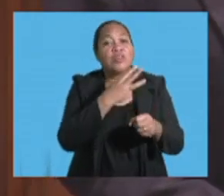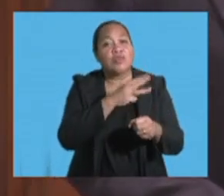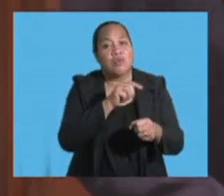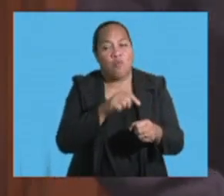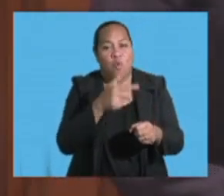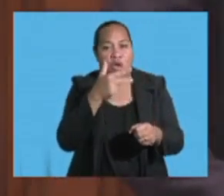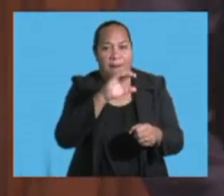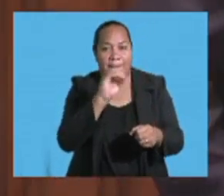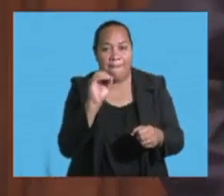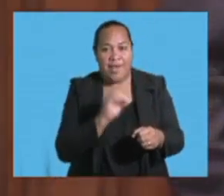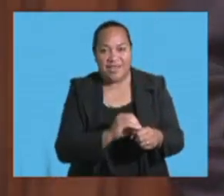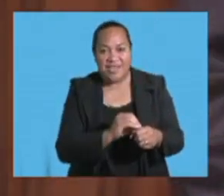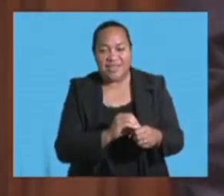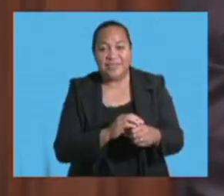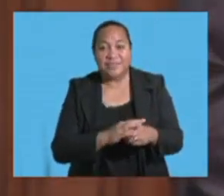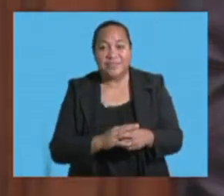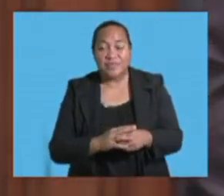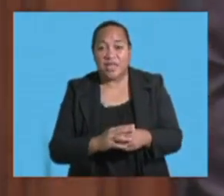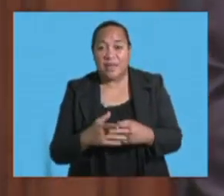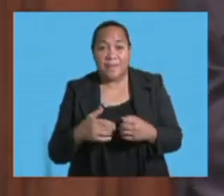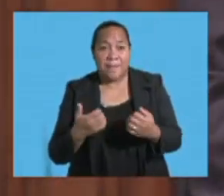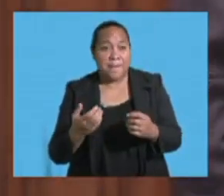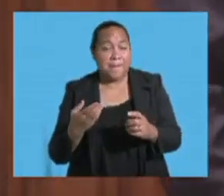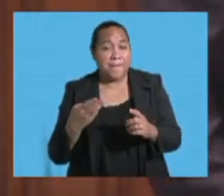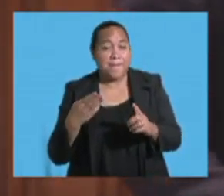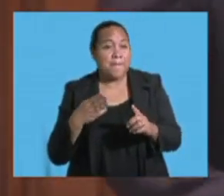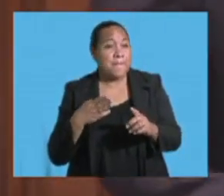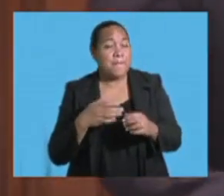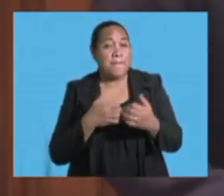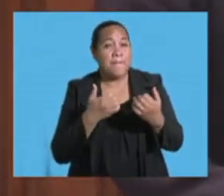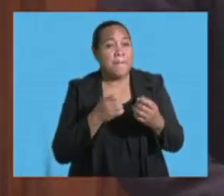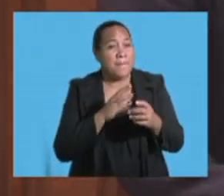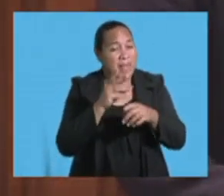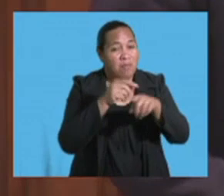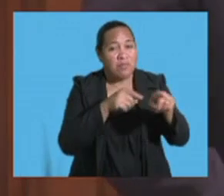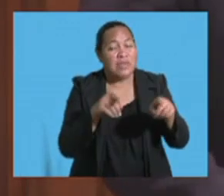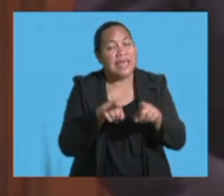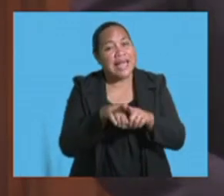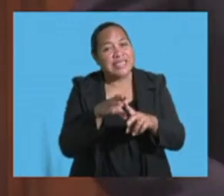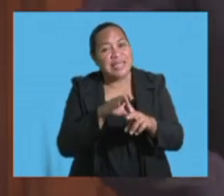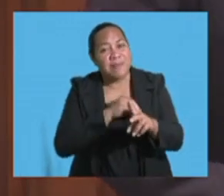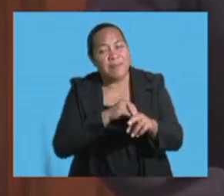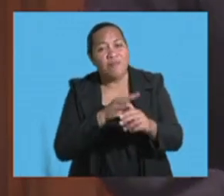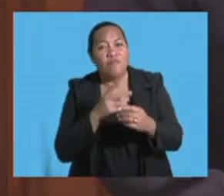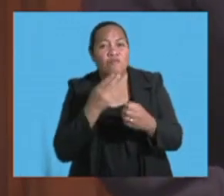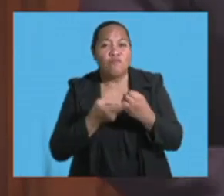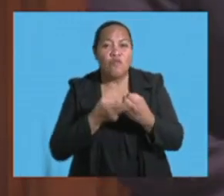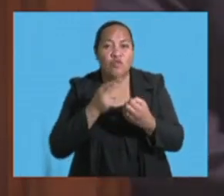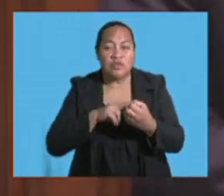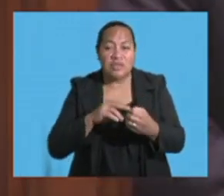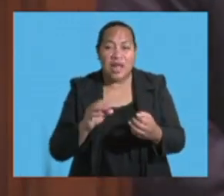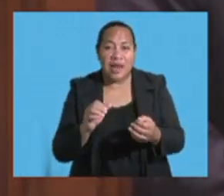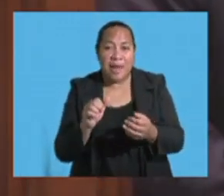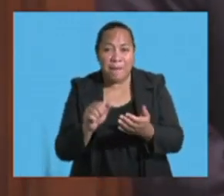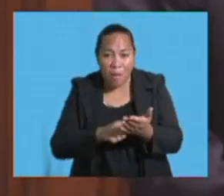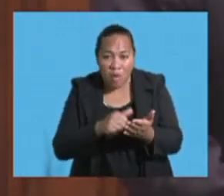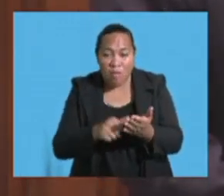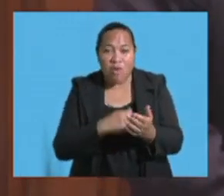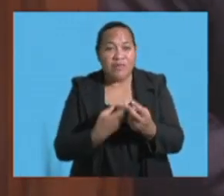3.8%. Major non-sugar agricultural export include fruits like pawpaw and vegetables,